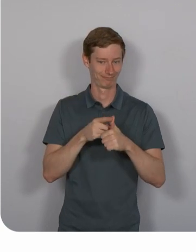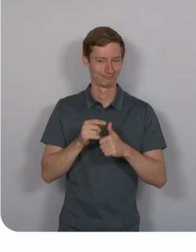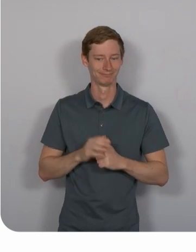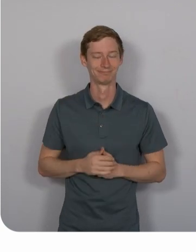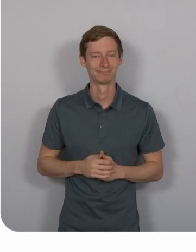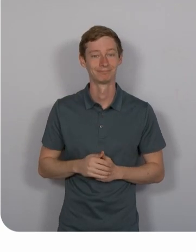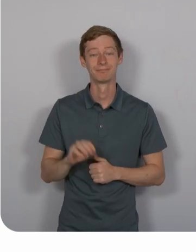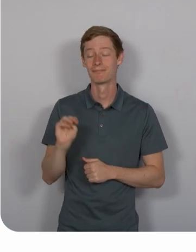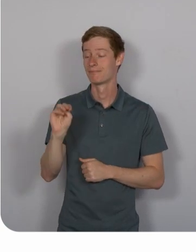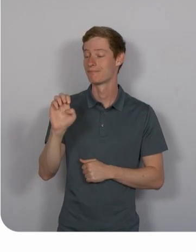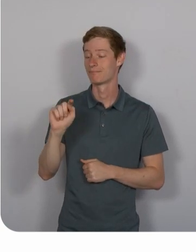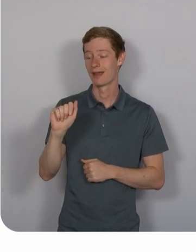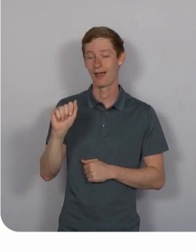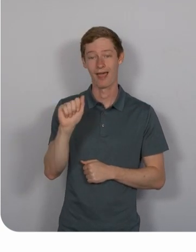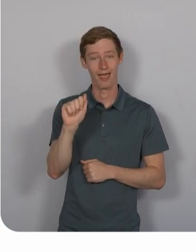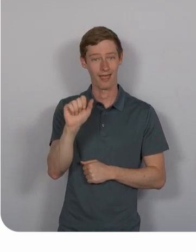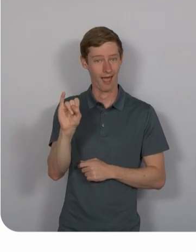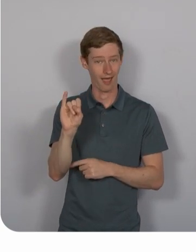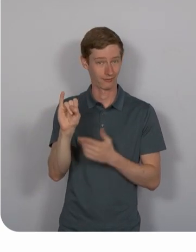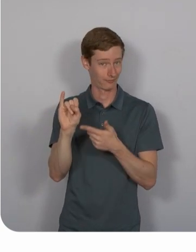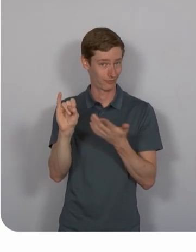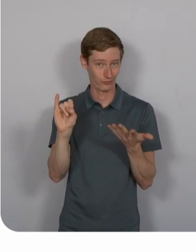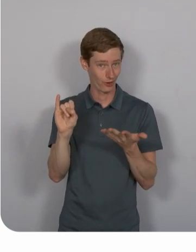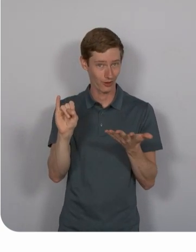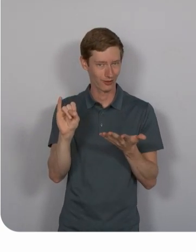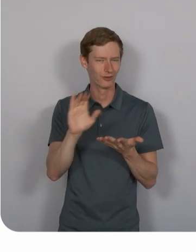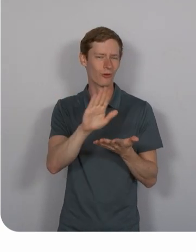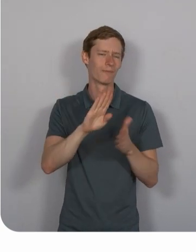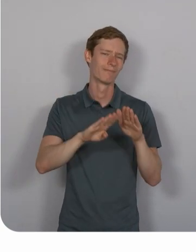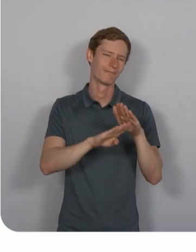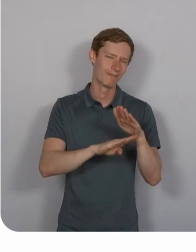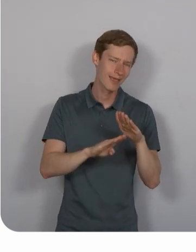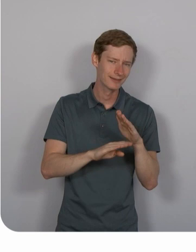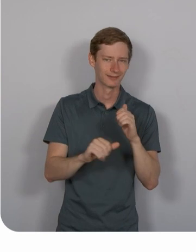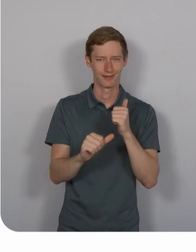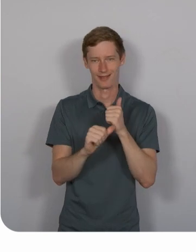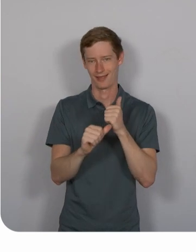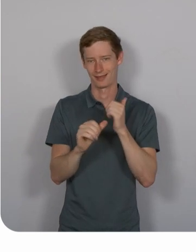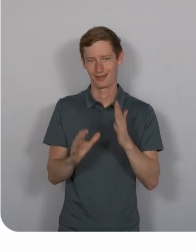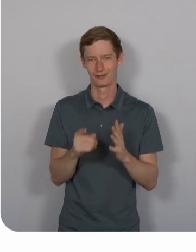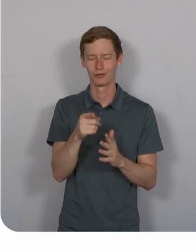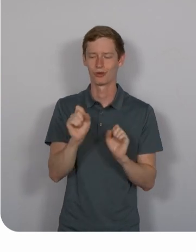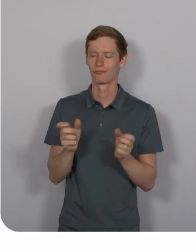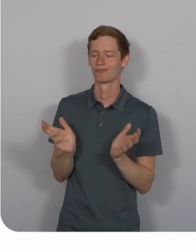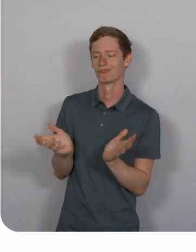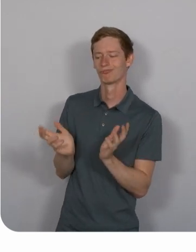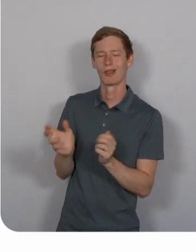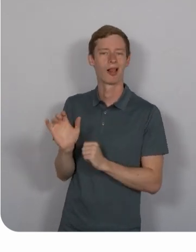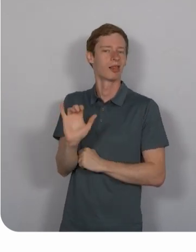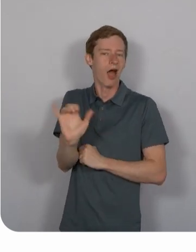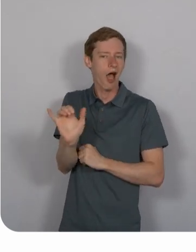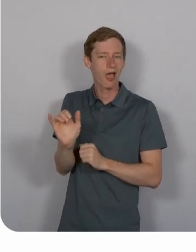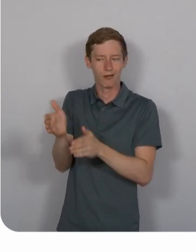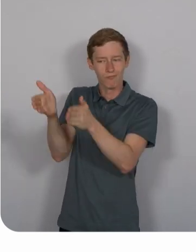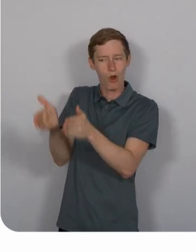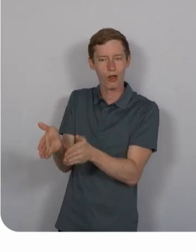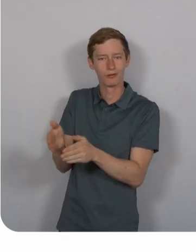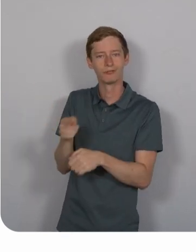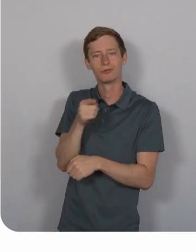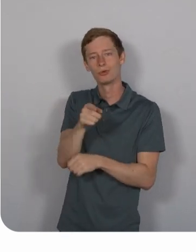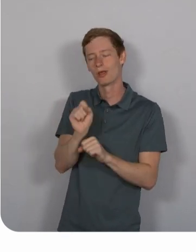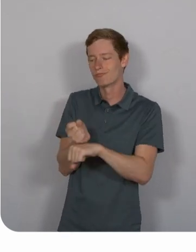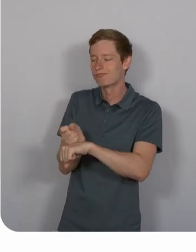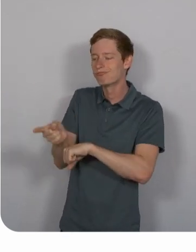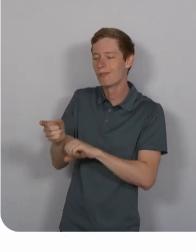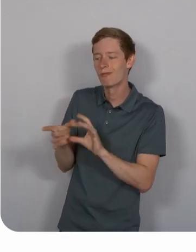Meta AI is it's your basic assistant, right? That you can talk to like a person, right? You can message Meta AI